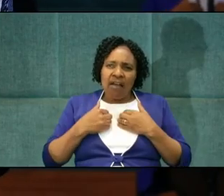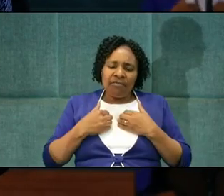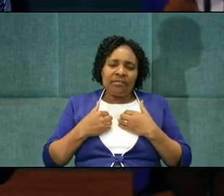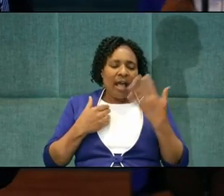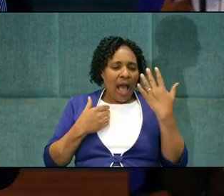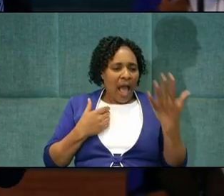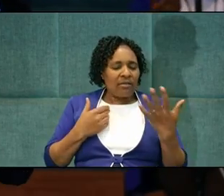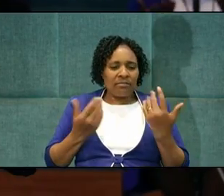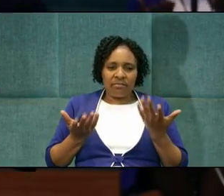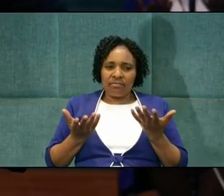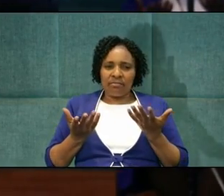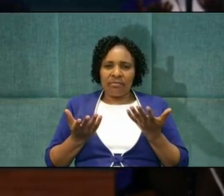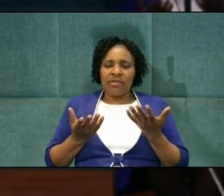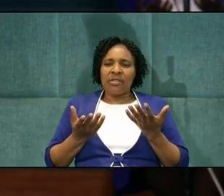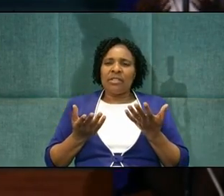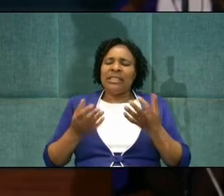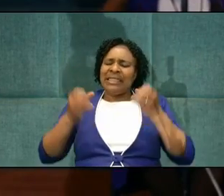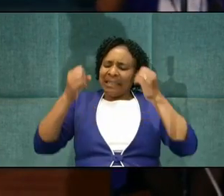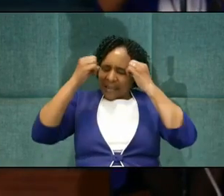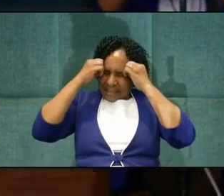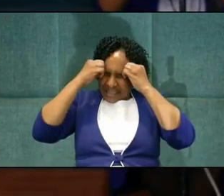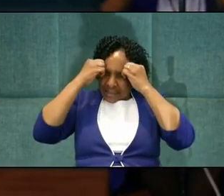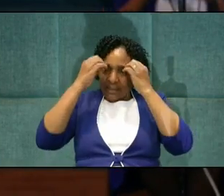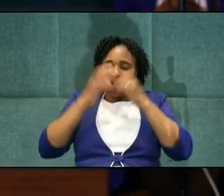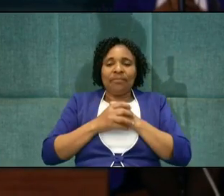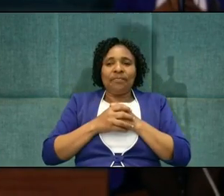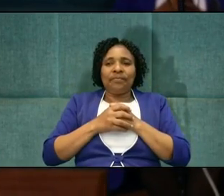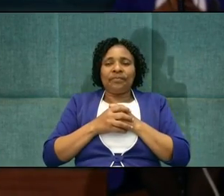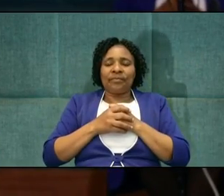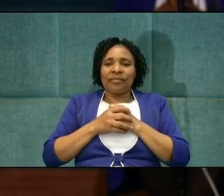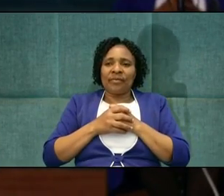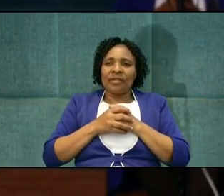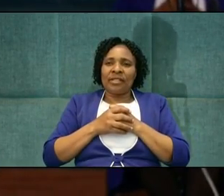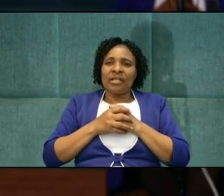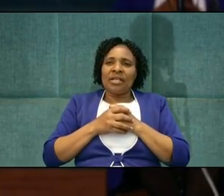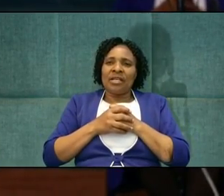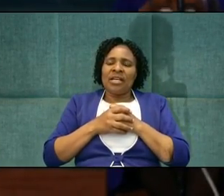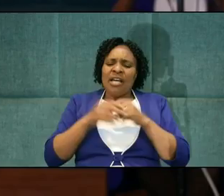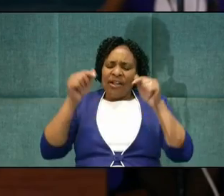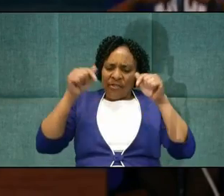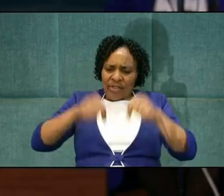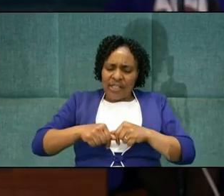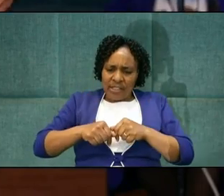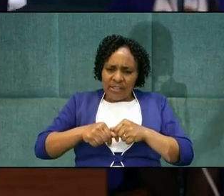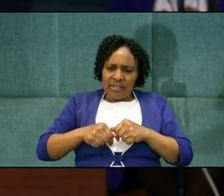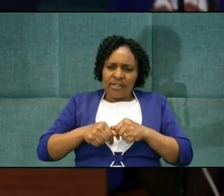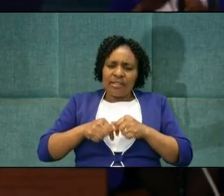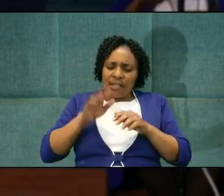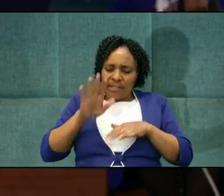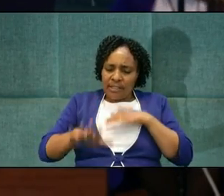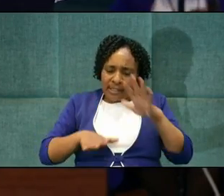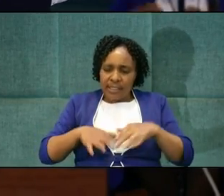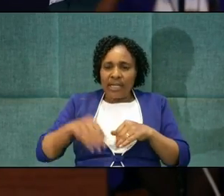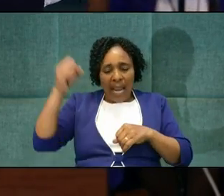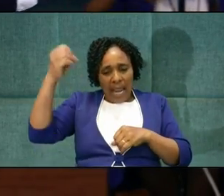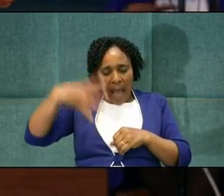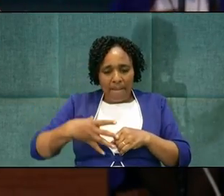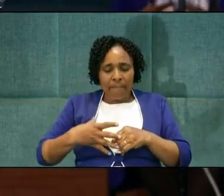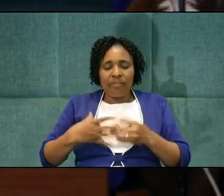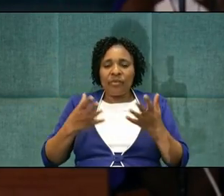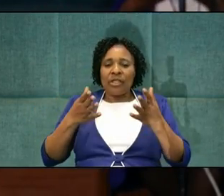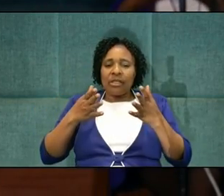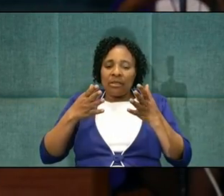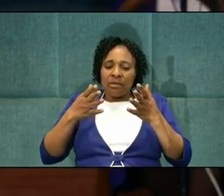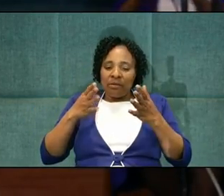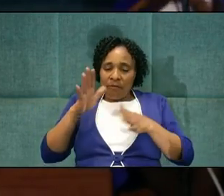it. Study it. David said it's a lamp unto our feet and a light unto our pathway.